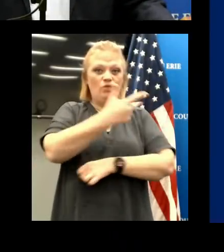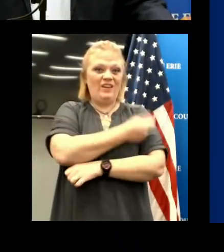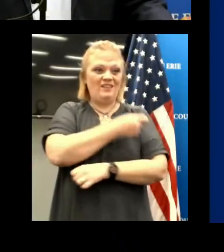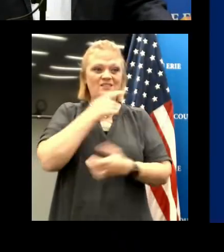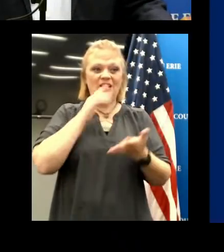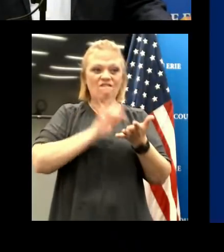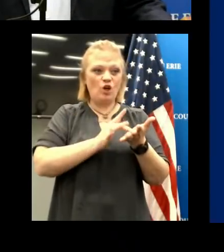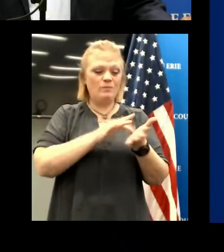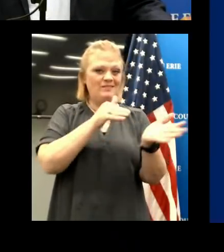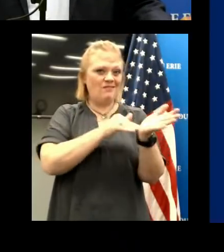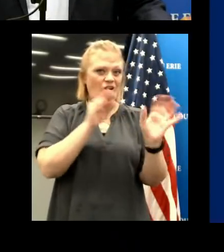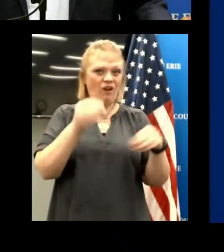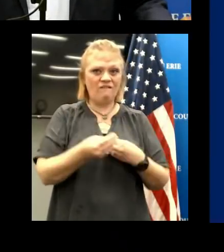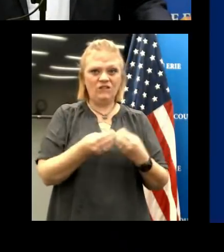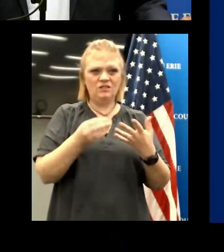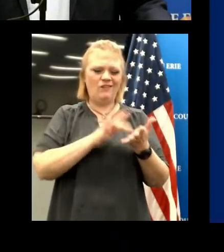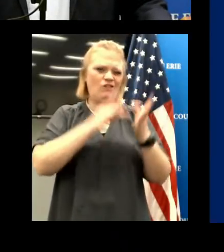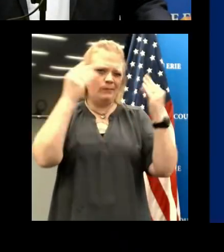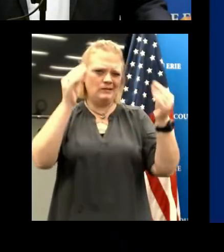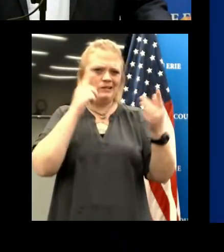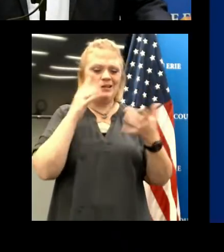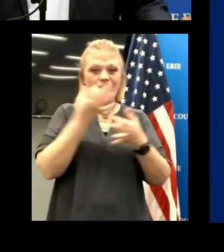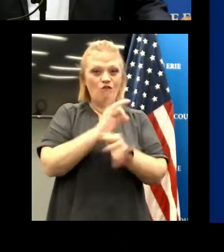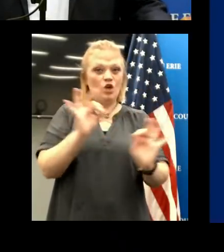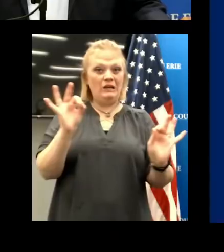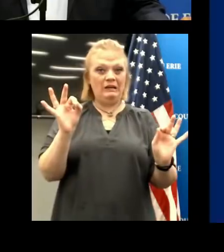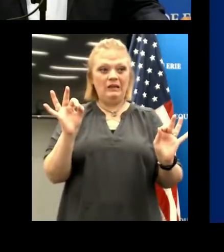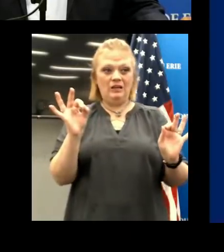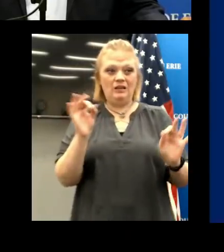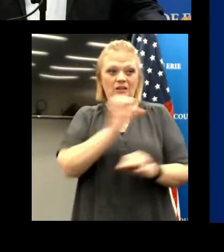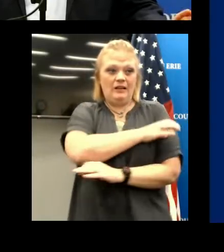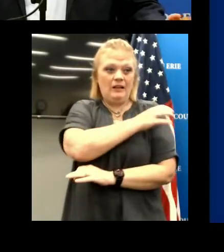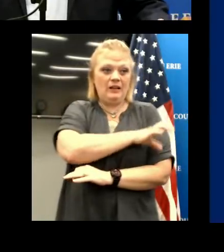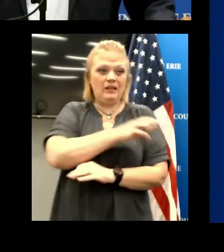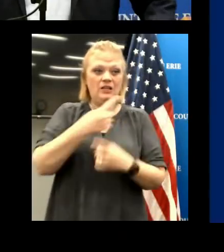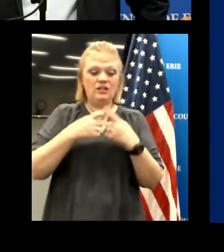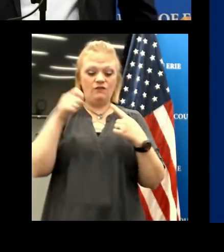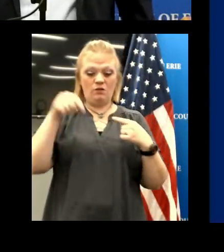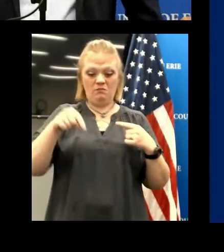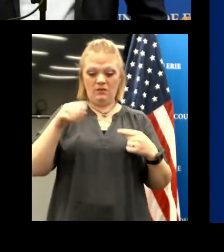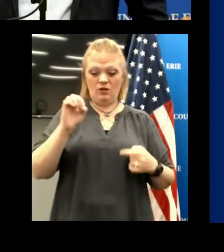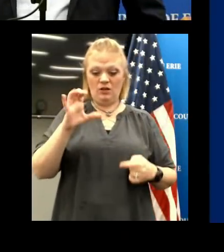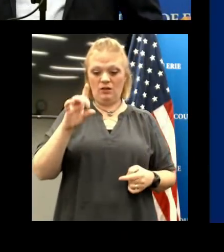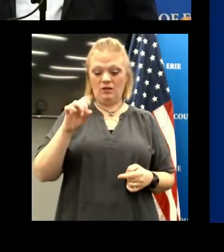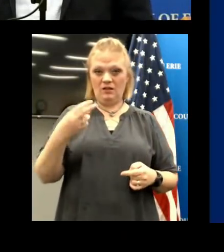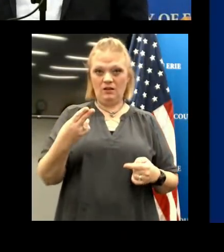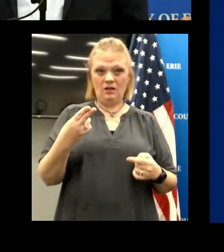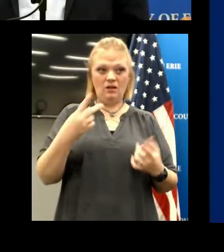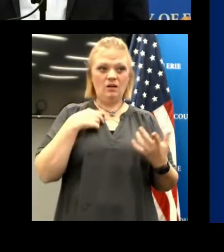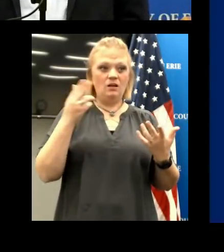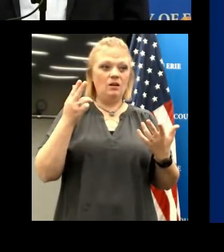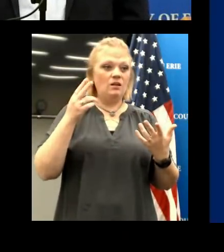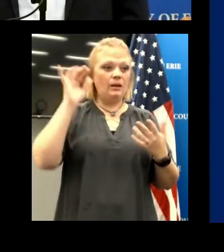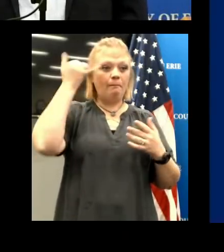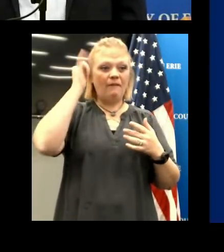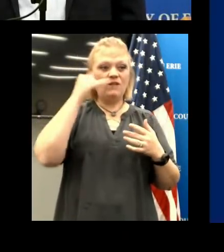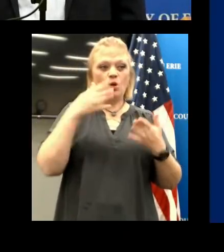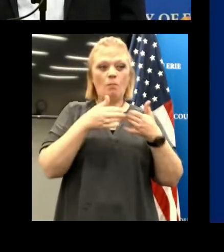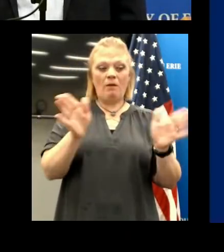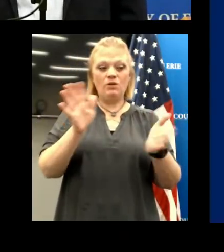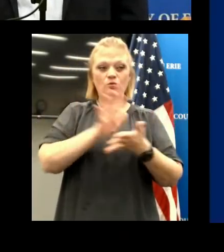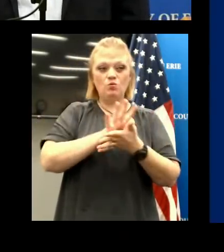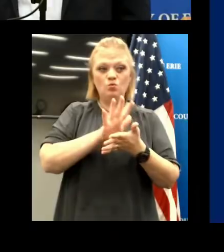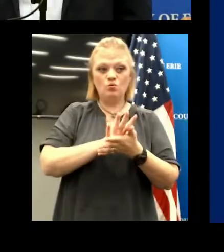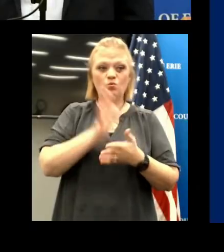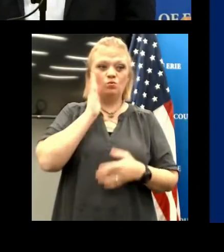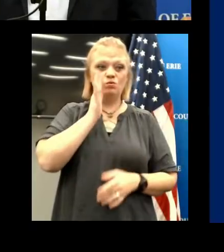pharmacy and doctor's offices, free flu vaccine. Clinics from the Erie County Department of Health, including select Buffalo Public Schools, will be